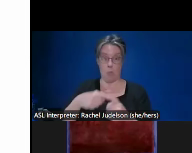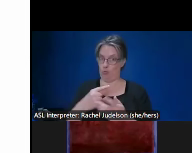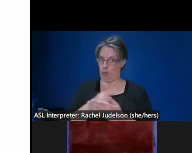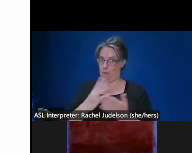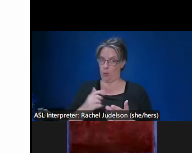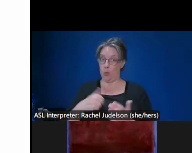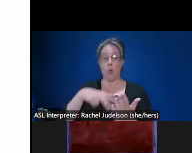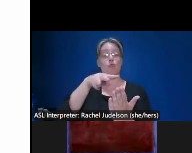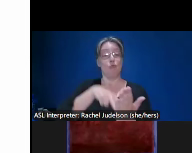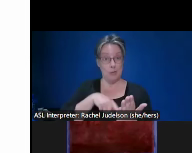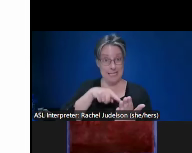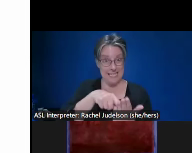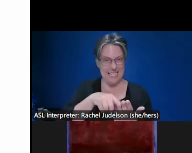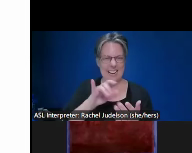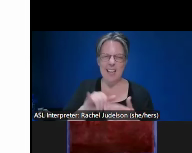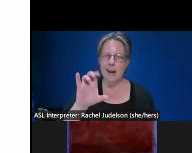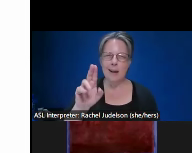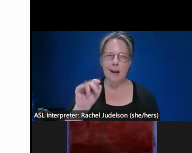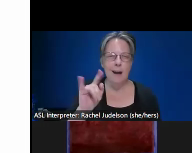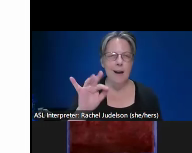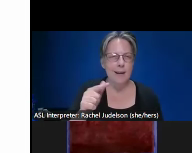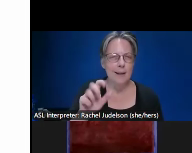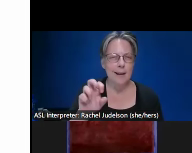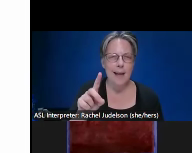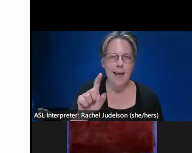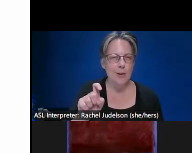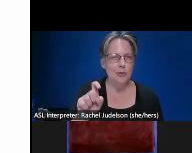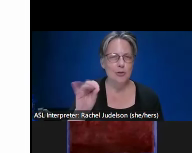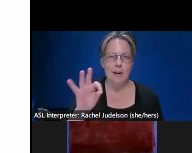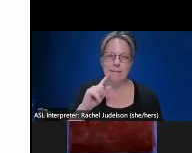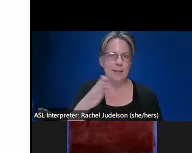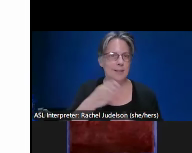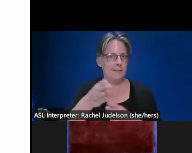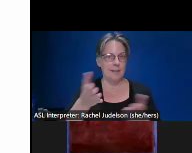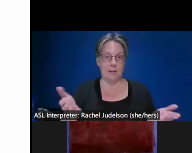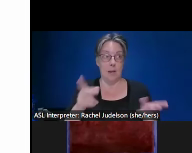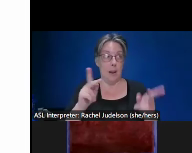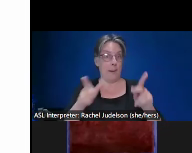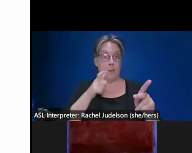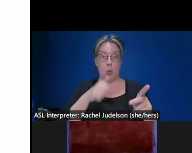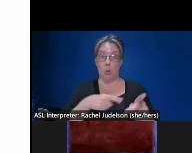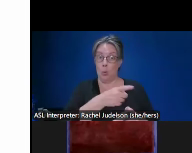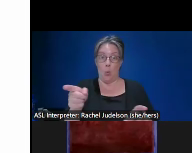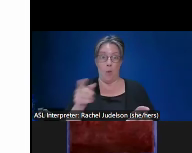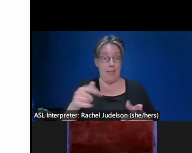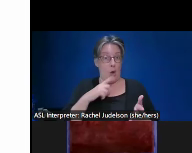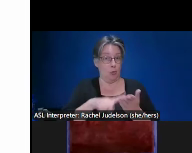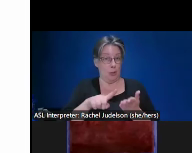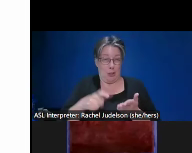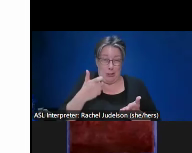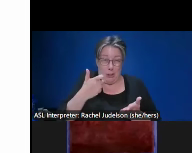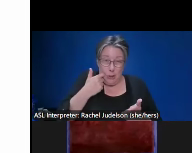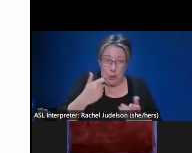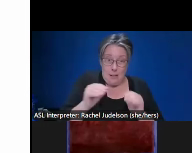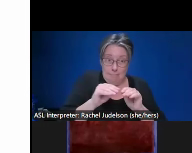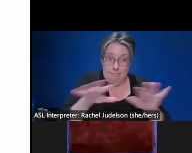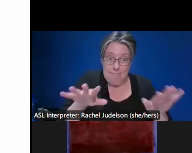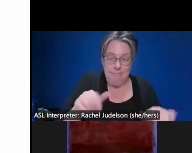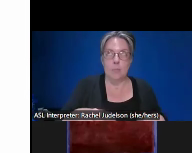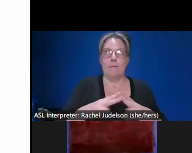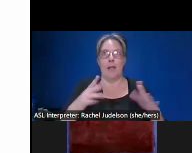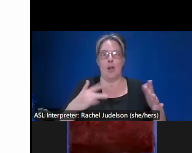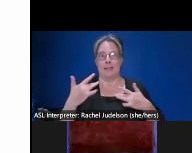is really the cutting edge of the discipline. These are people whose research is just coming out, and I find that really